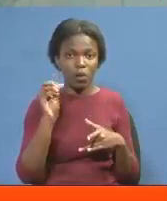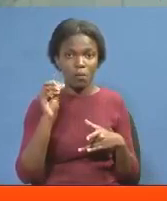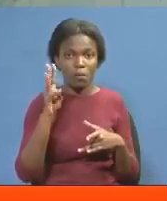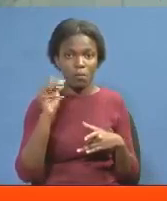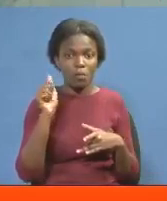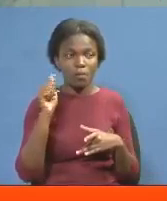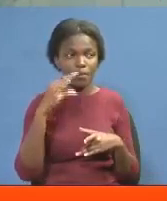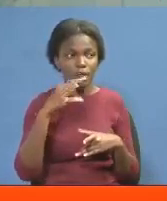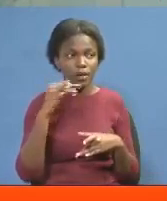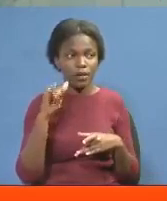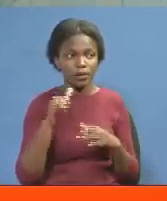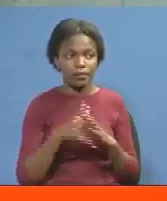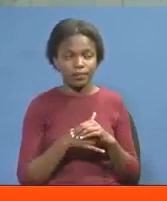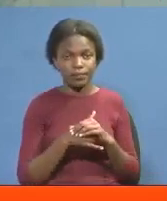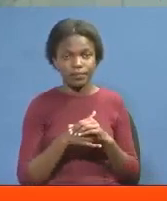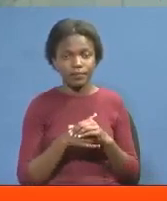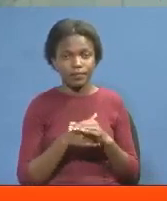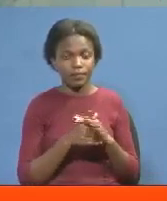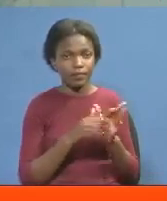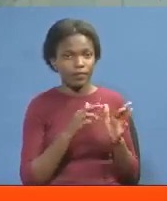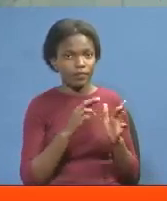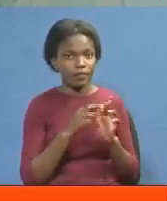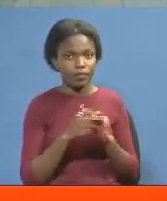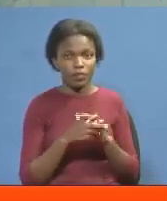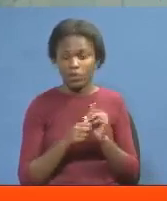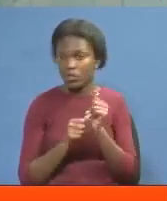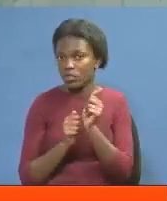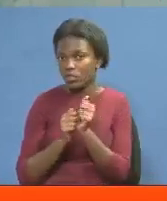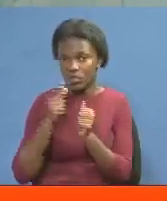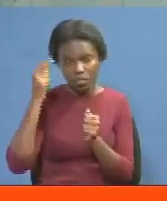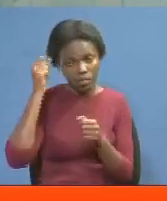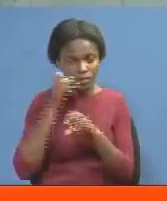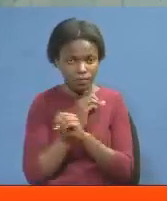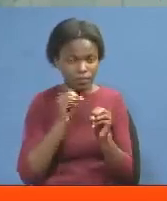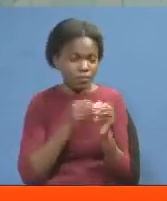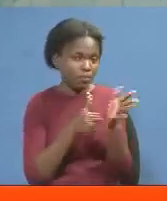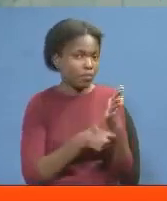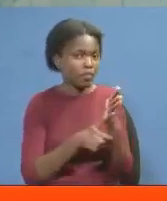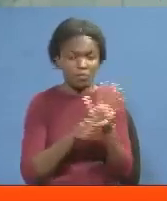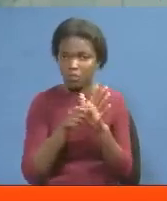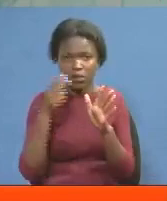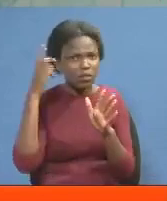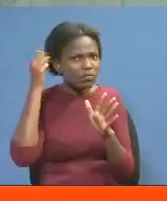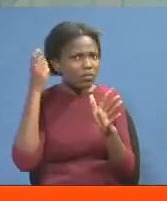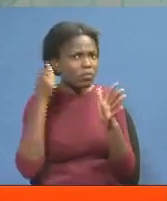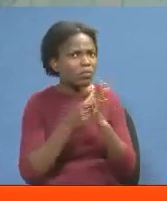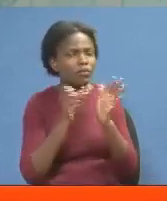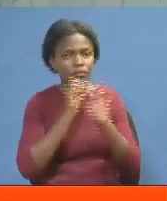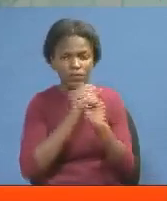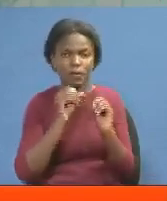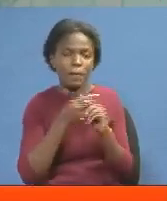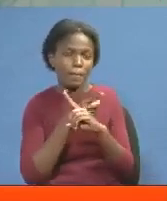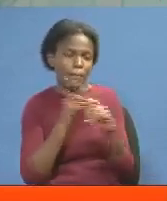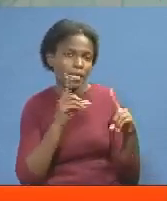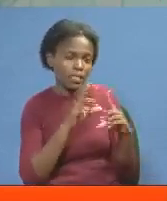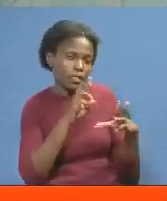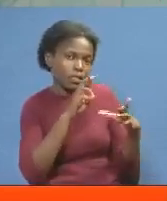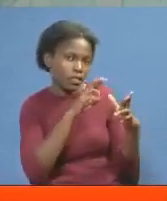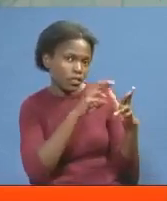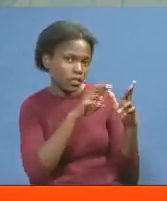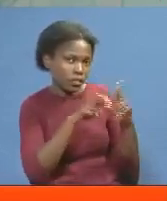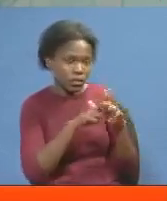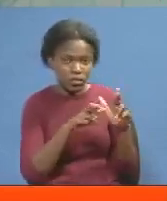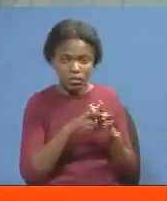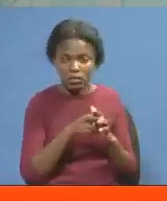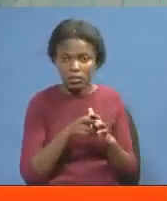place. We don't have diplomatic engagements with Somalia, but this is not a Somalia problem. This is a diplomatic issue between Kenya